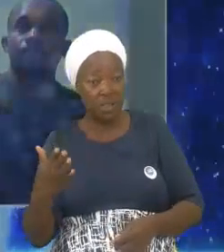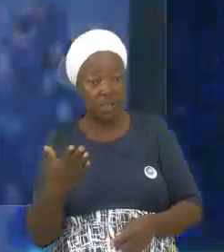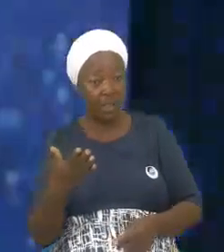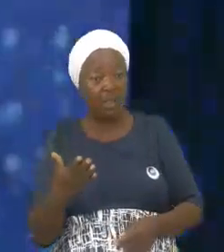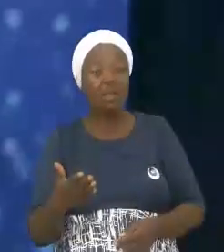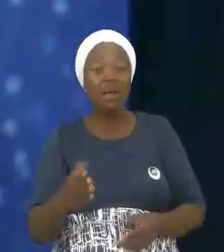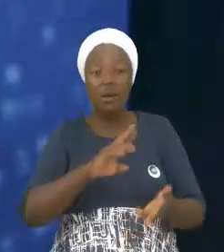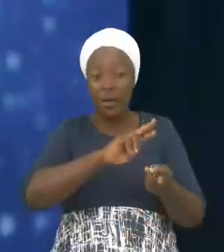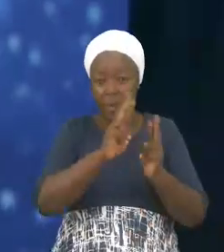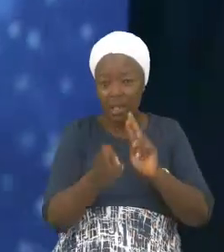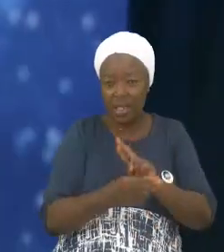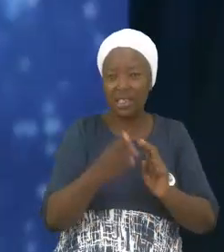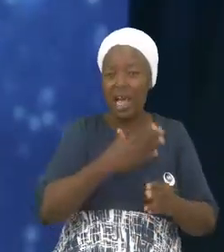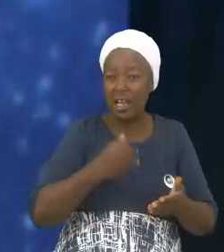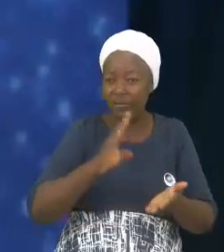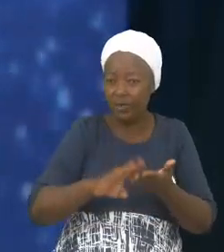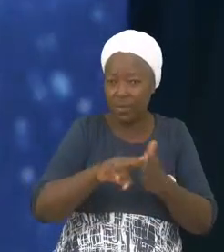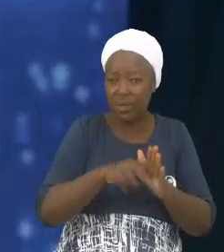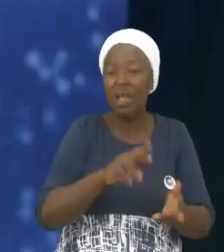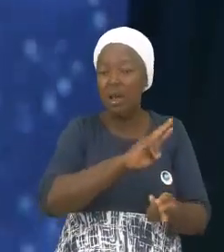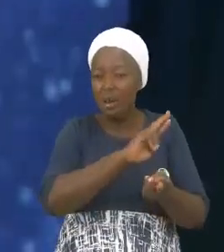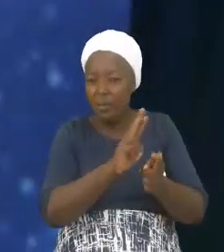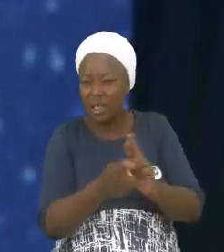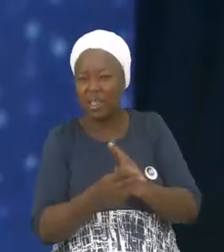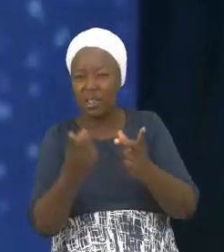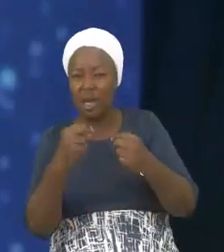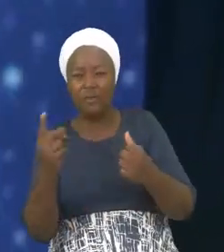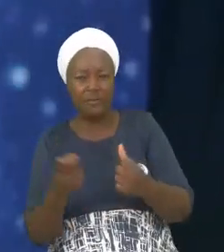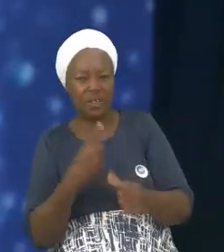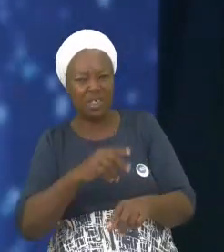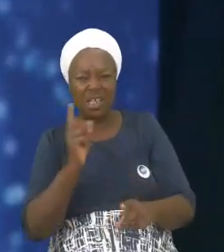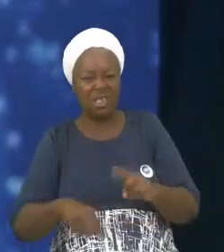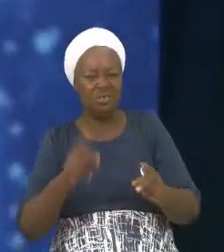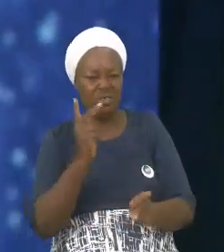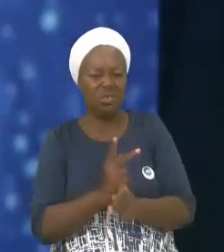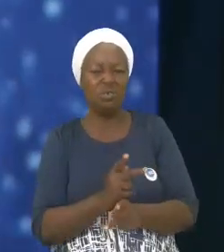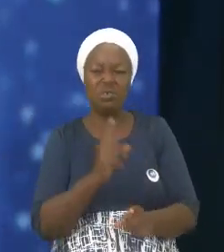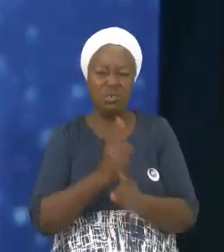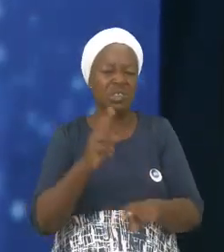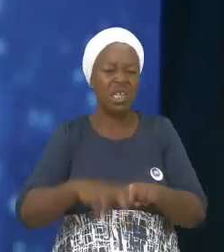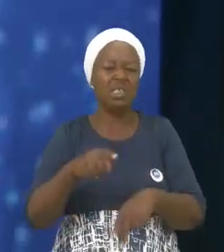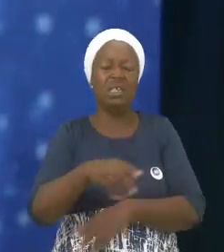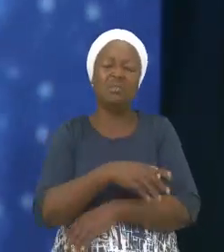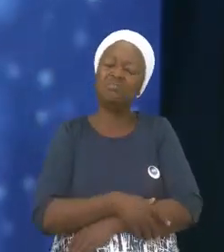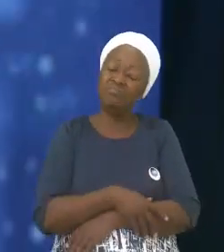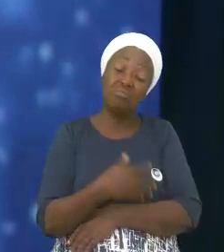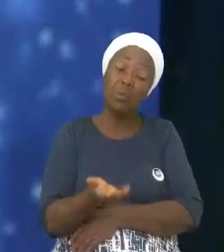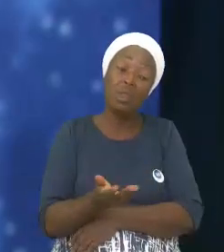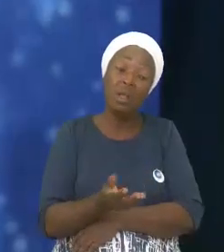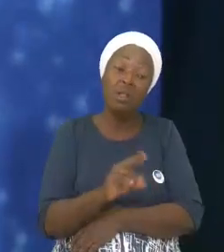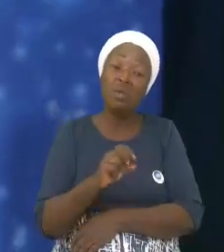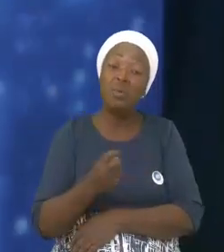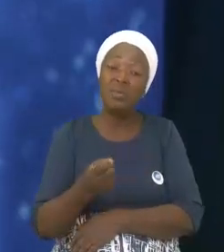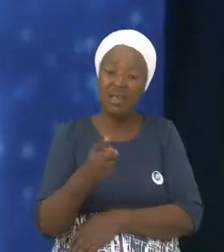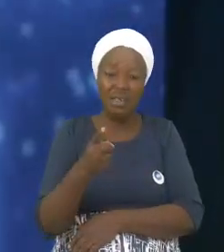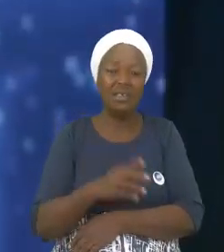forgiveness. Repentance comes first. You cannot just stand there and say, okay, this should